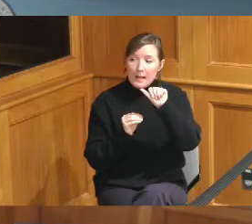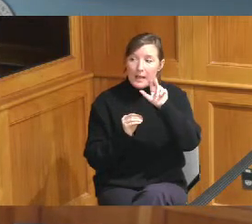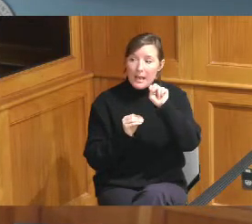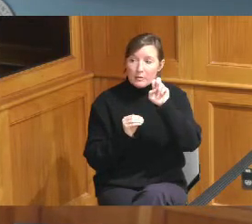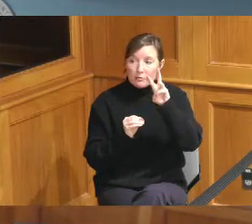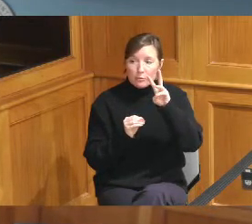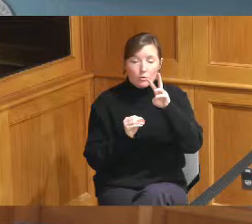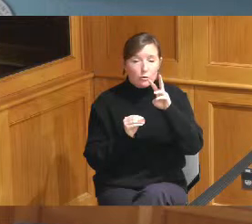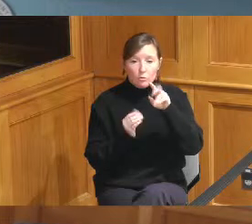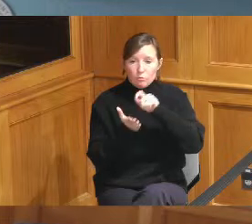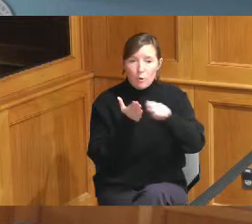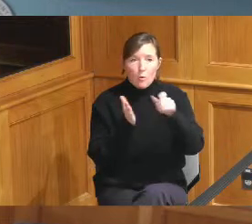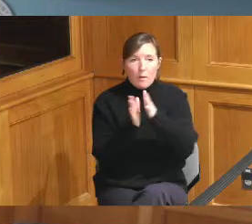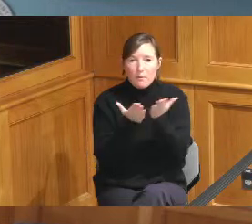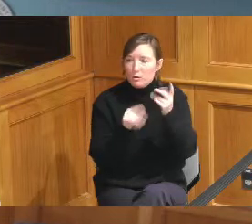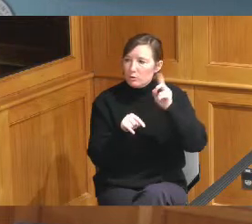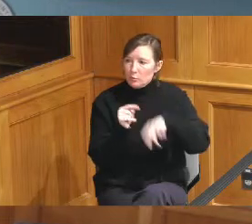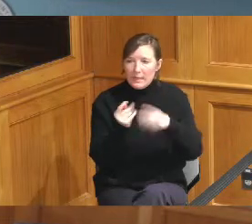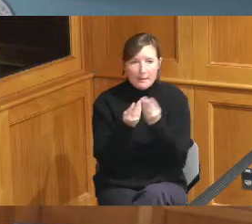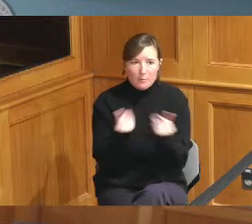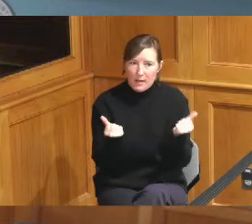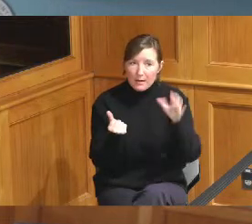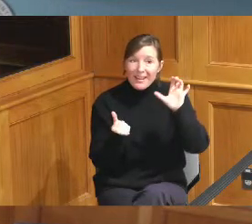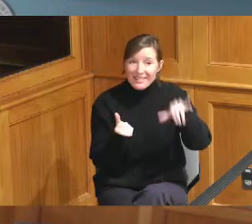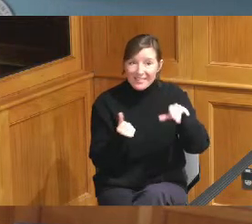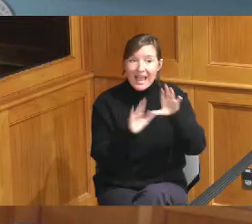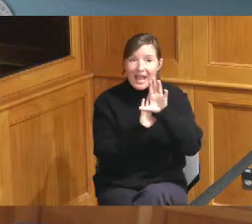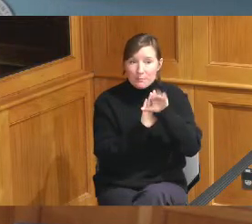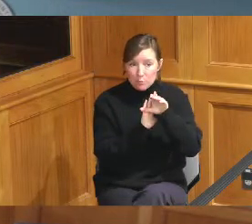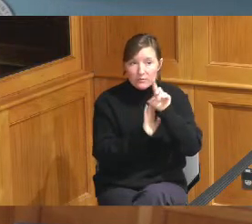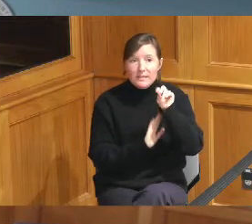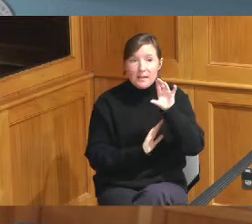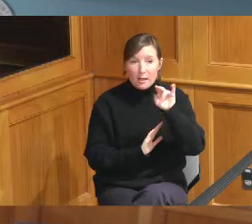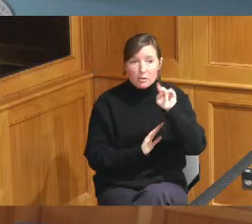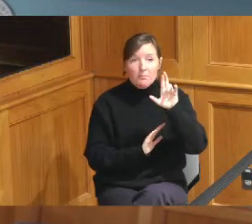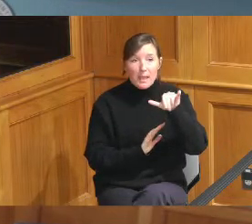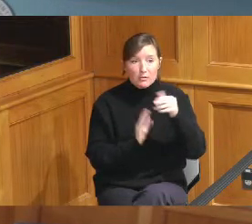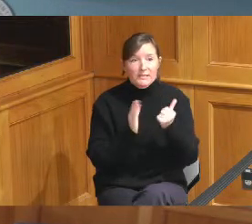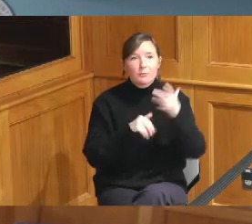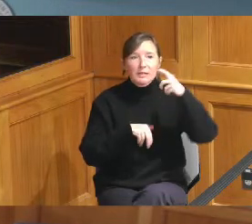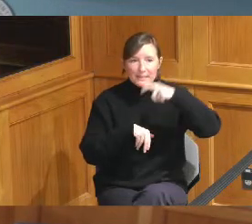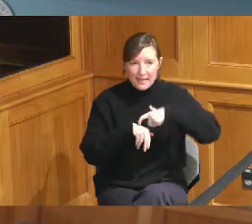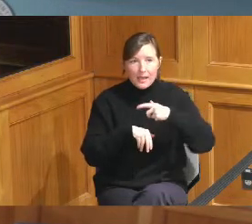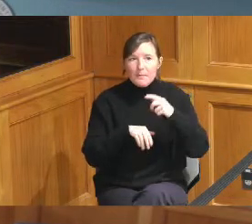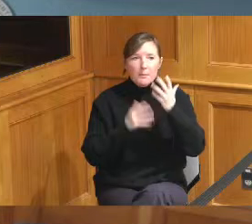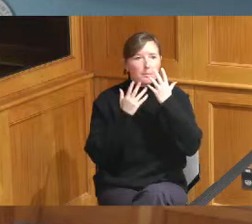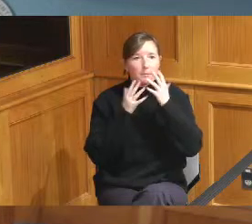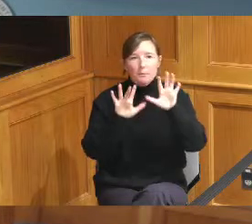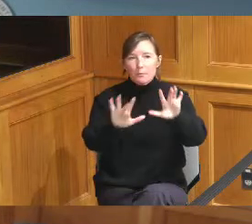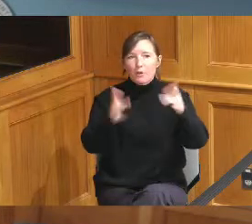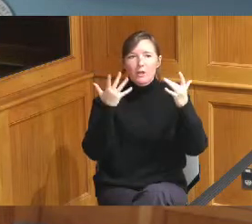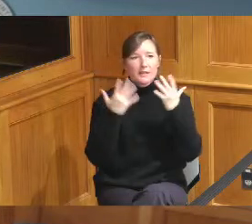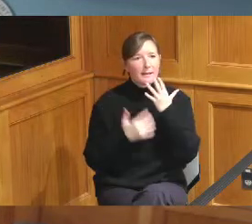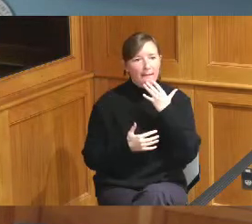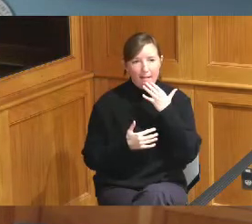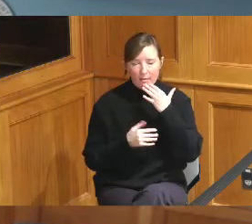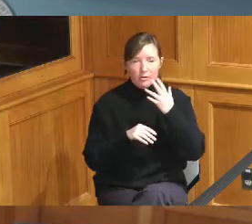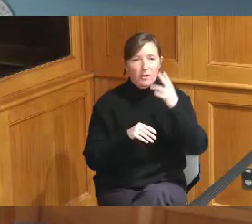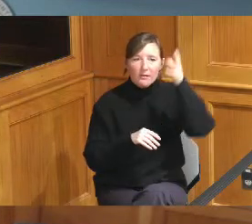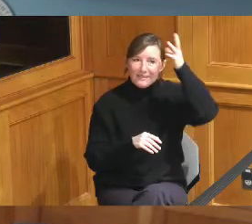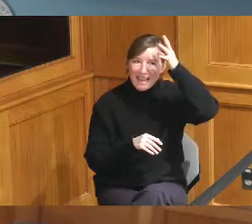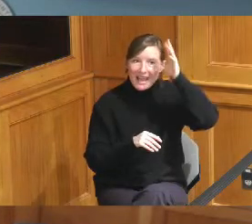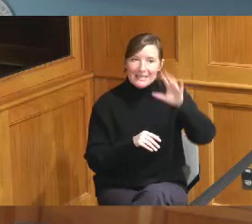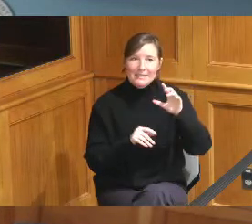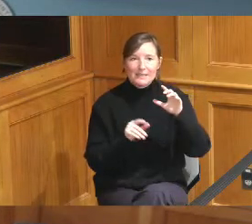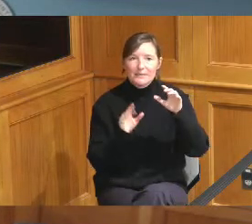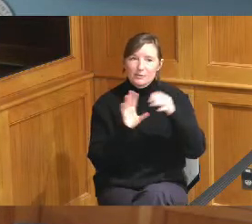That documentary is coming out in the spring, and it tells in brilliant color, in Daddy's words, what happened.